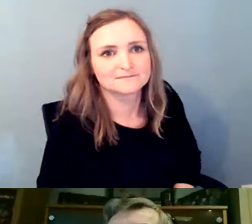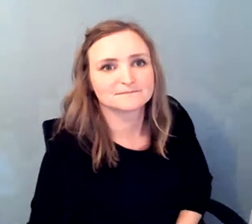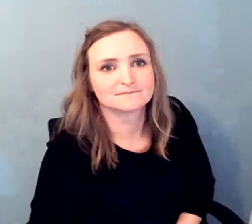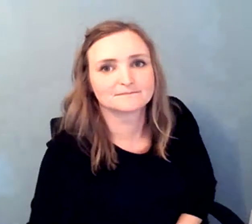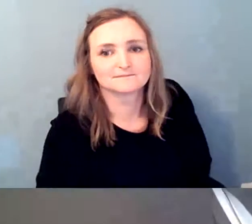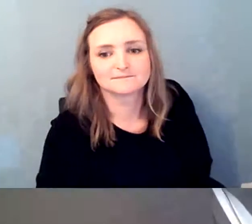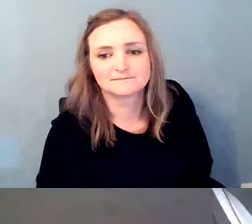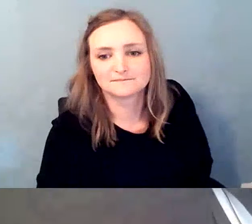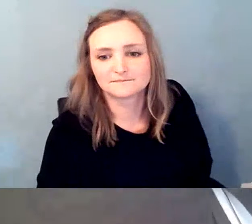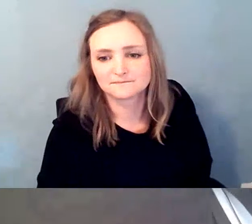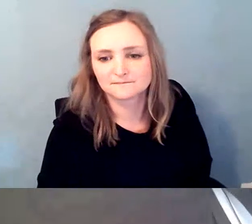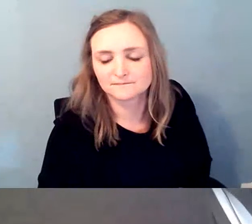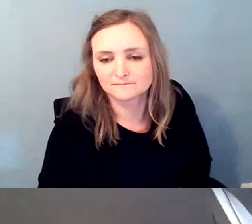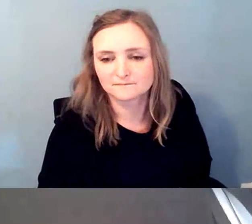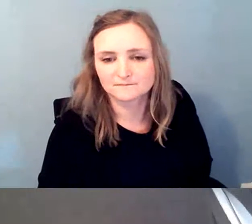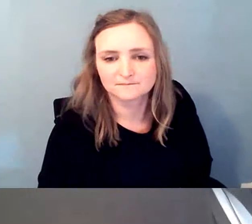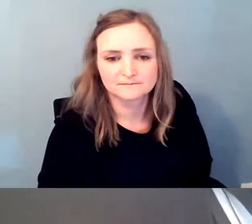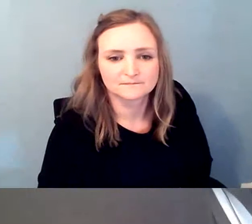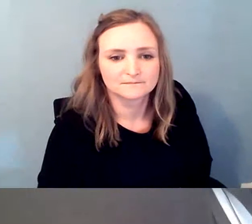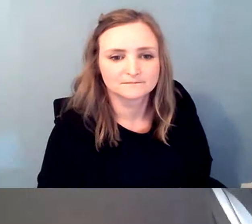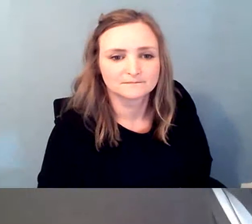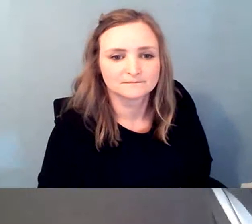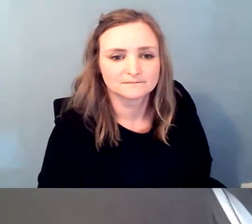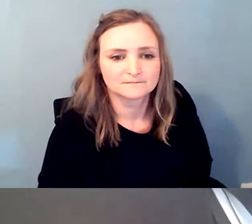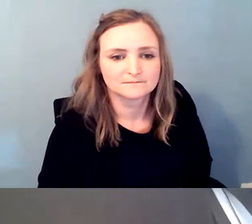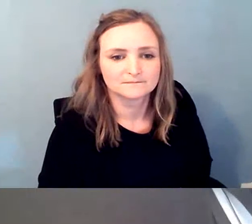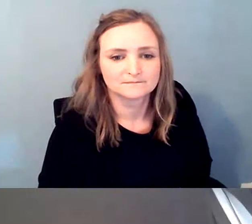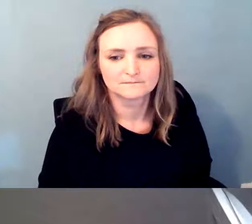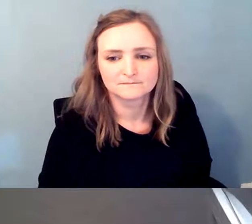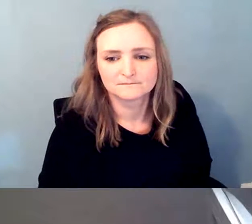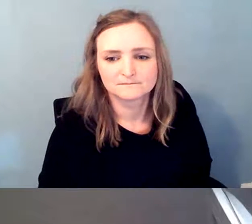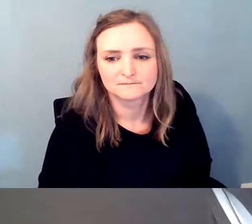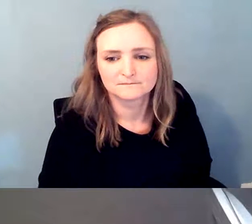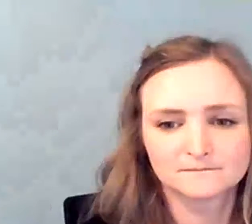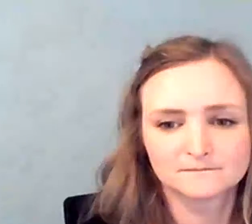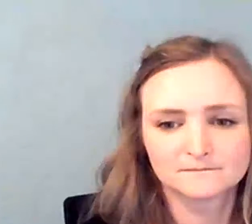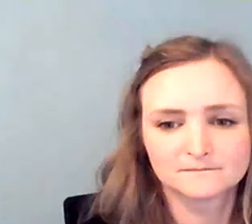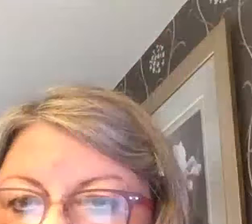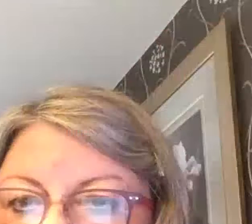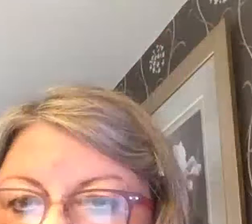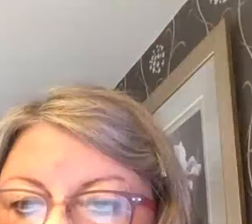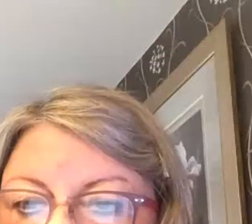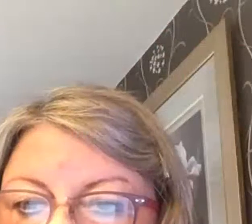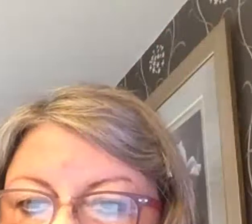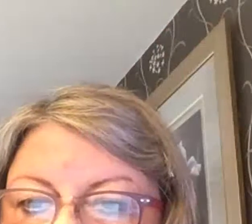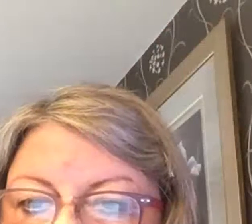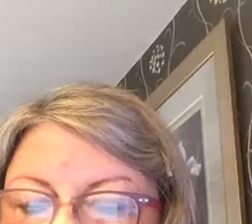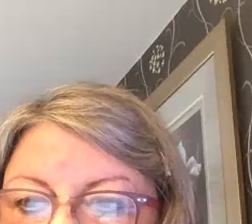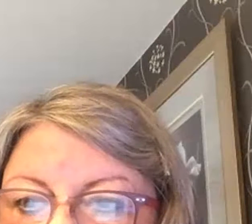Thank you. Thank you. Bye bye.